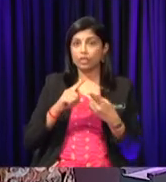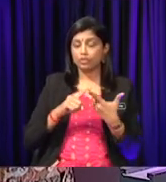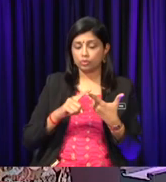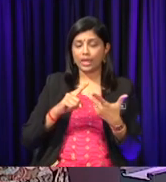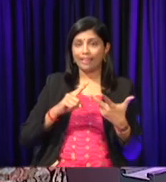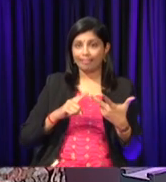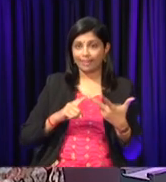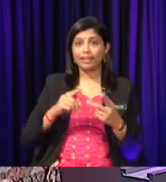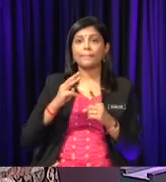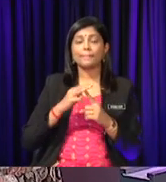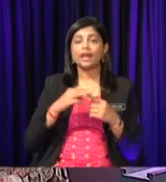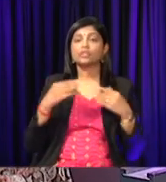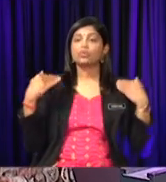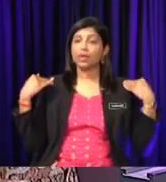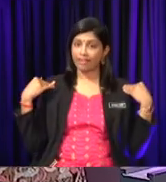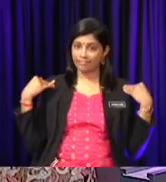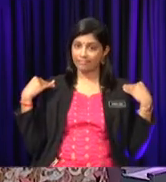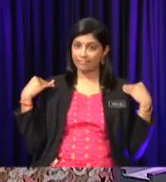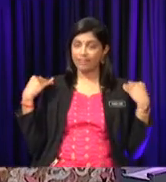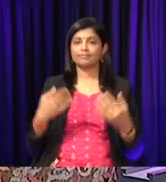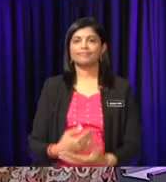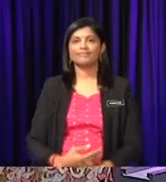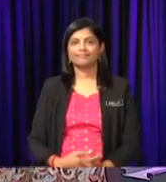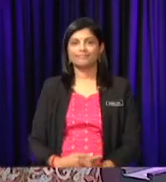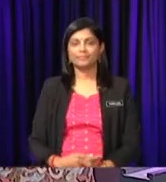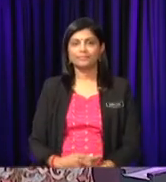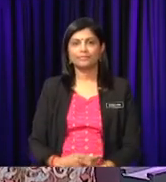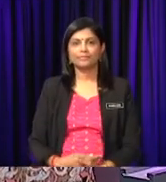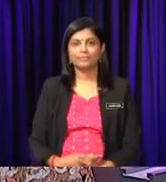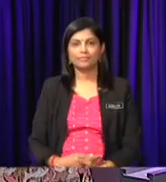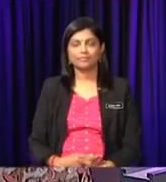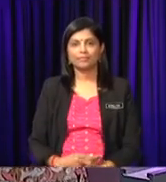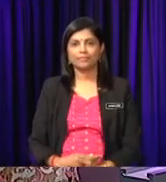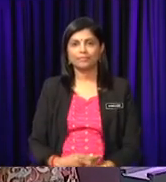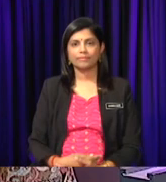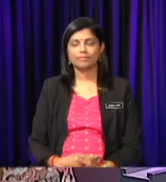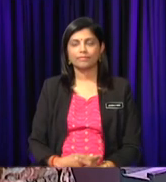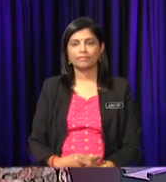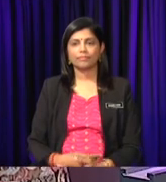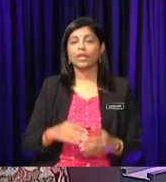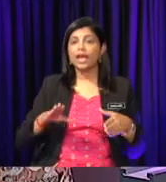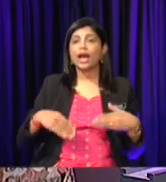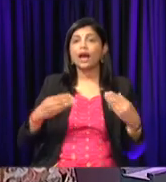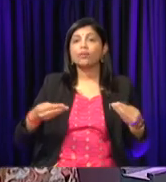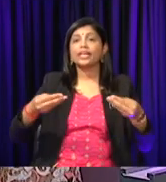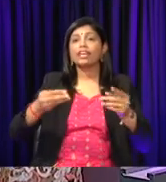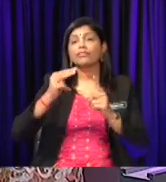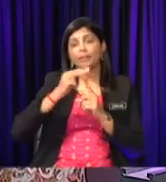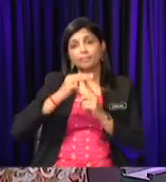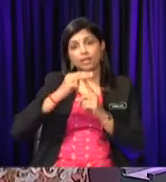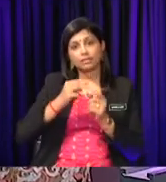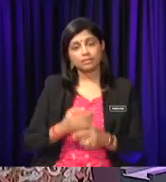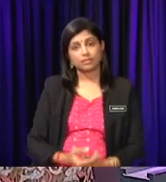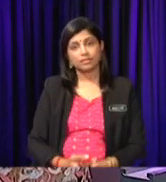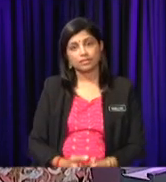already given. Okay. Now, coming to marks, okay, how are marks being awarded? Obviously, all